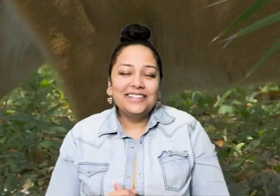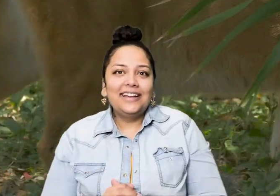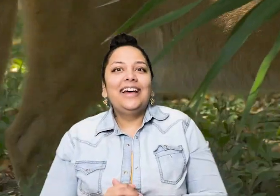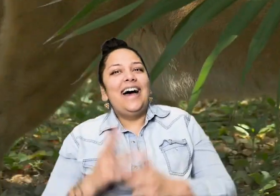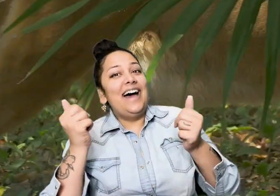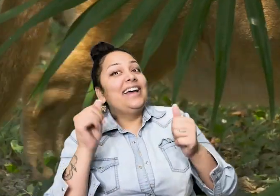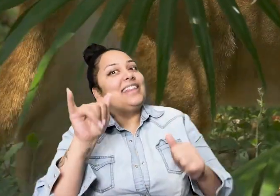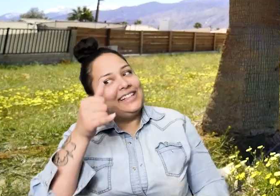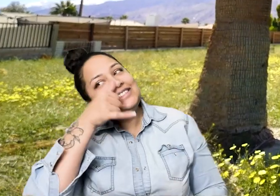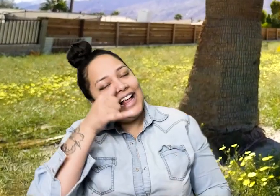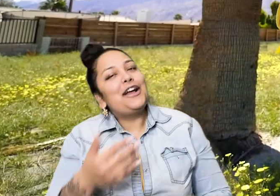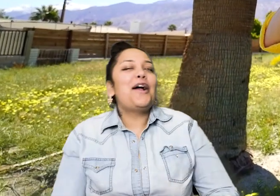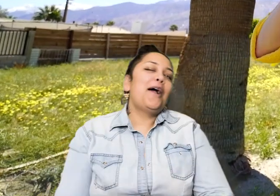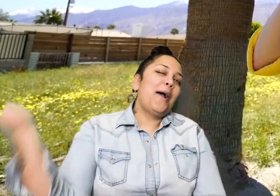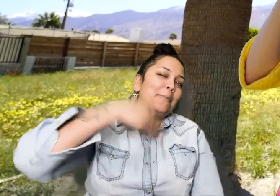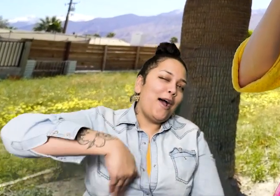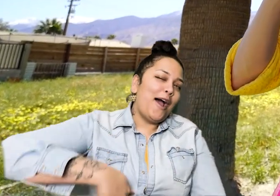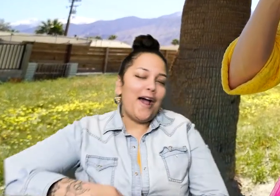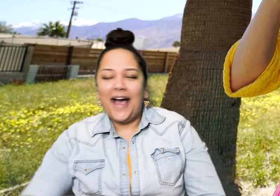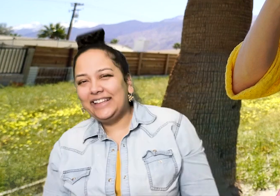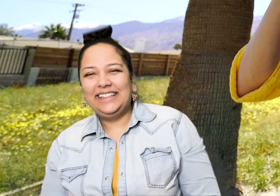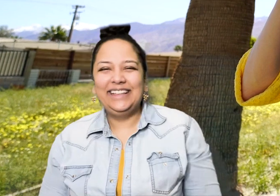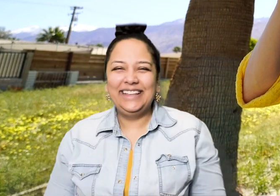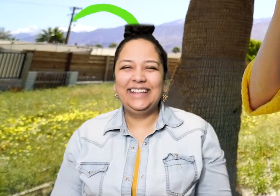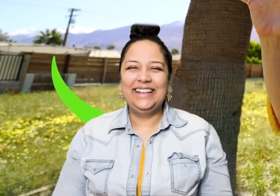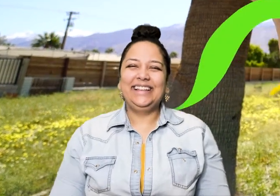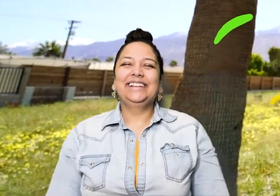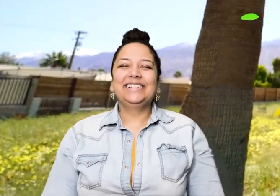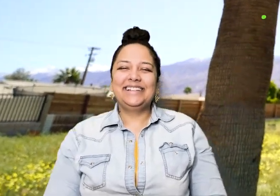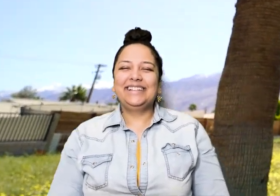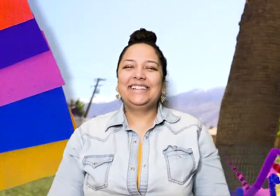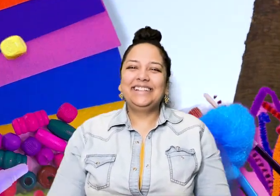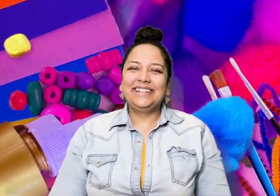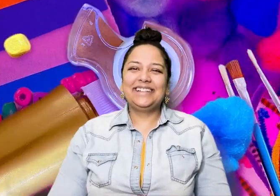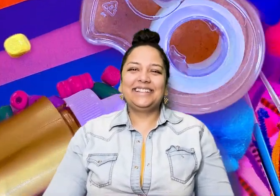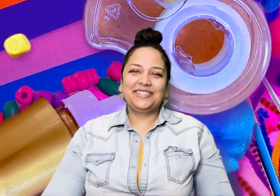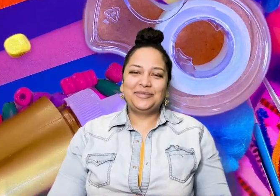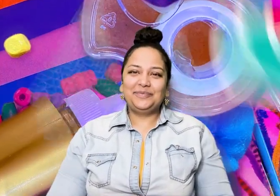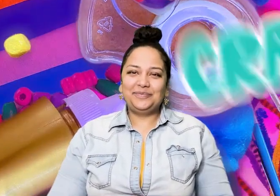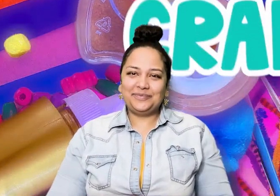funny, K10. That's silly. Come on.